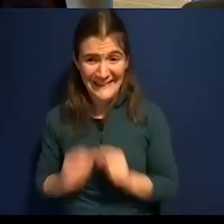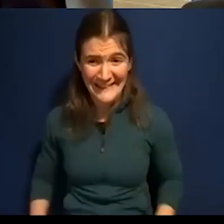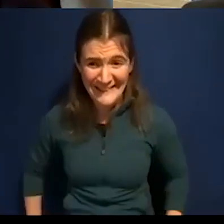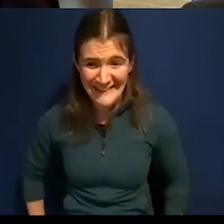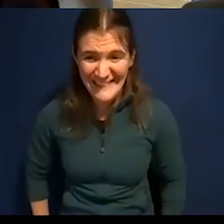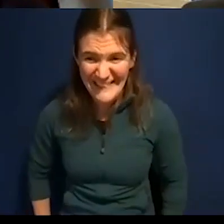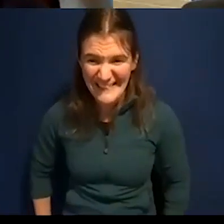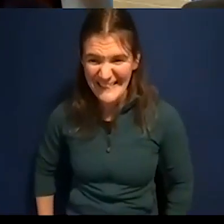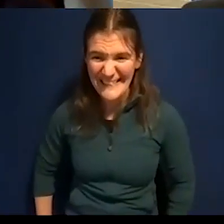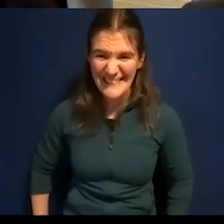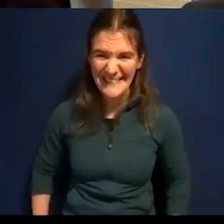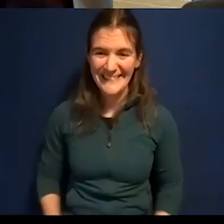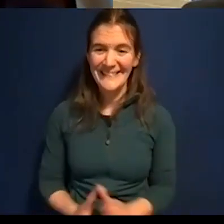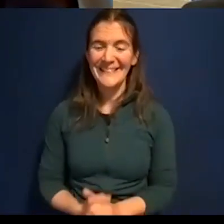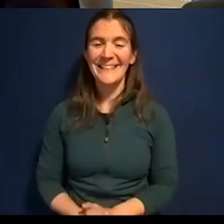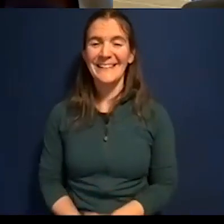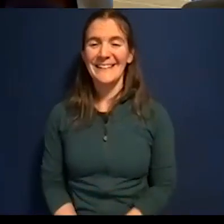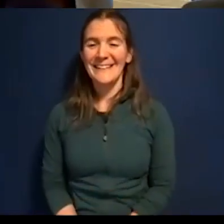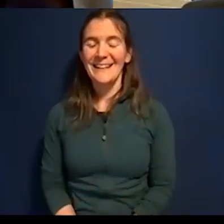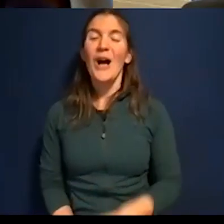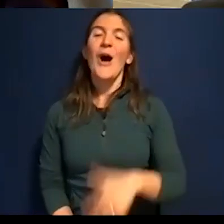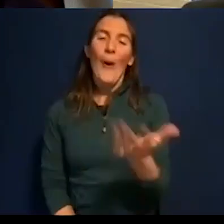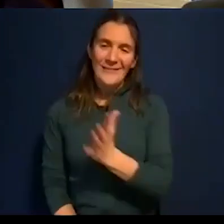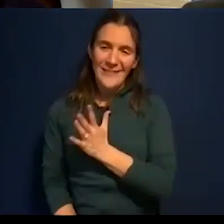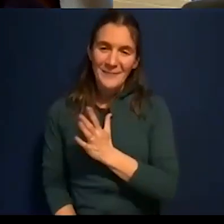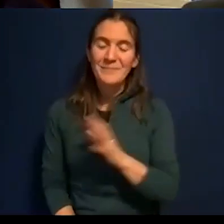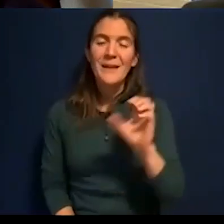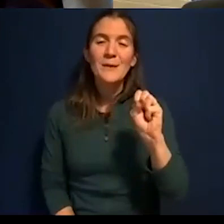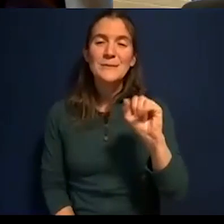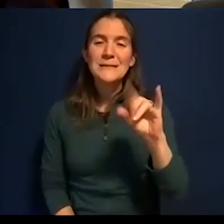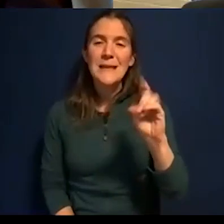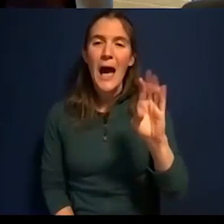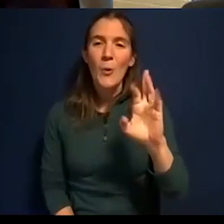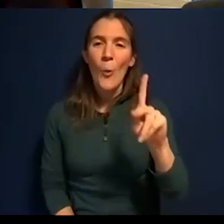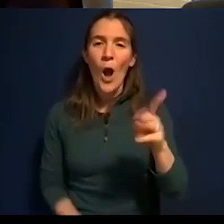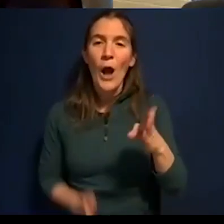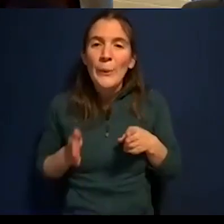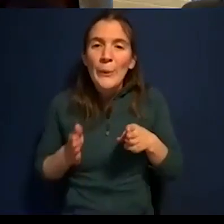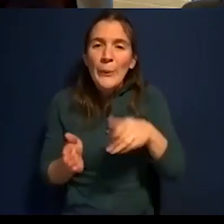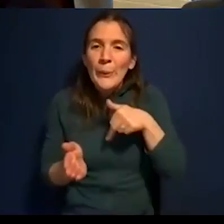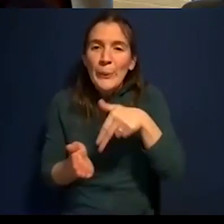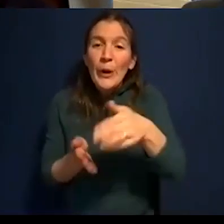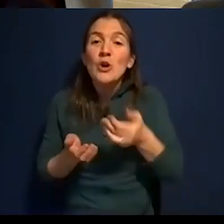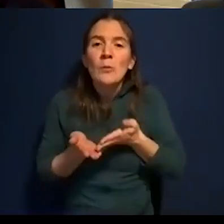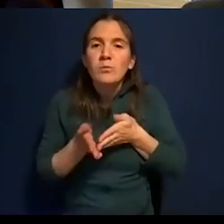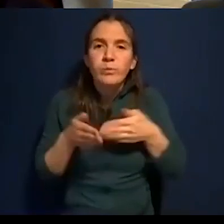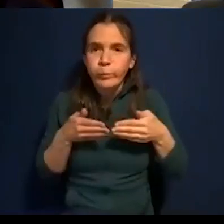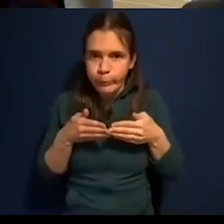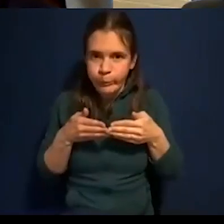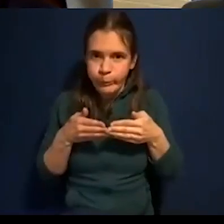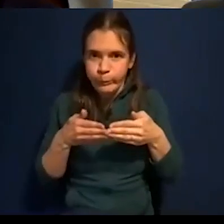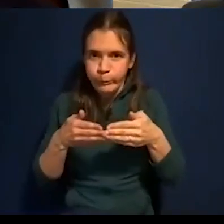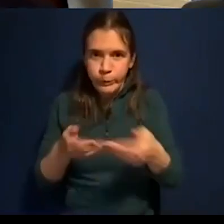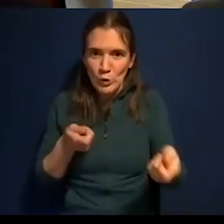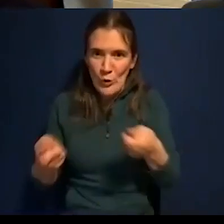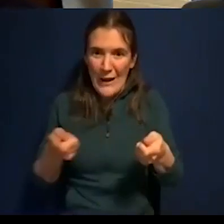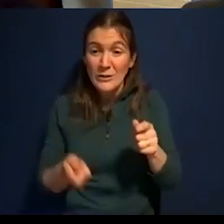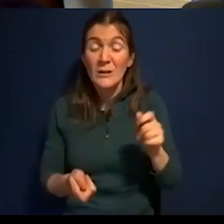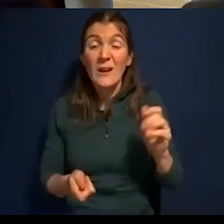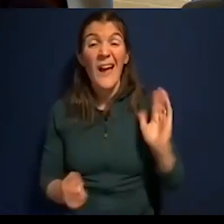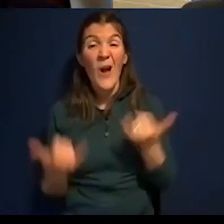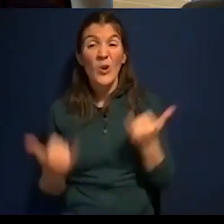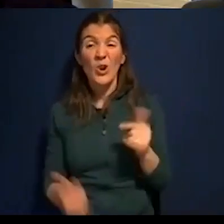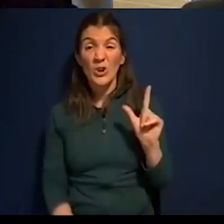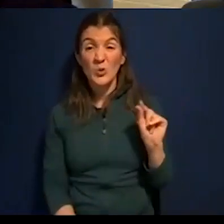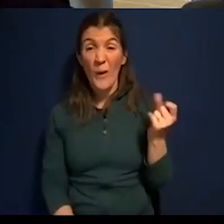Nope. Pressure's on. So the sidewalk tractor, this is, it's a 2011, the one we're